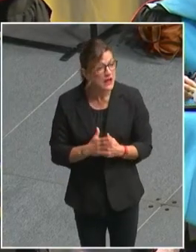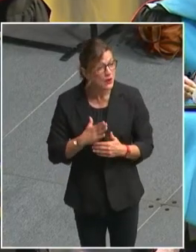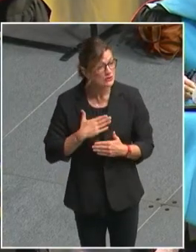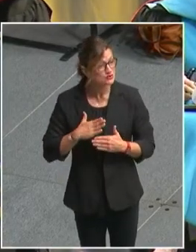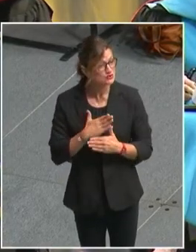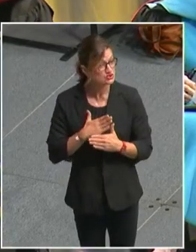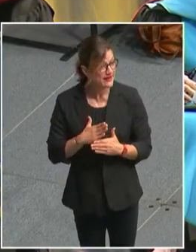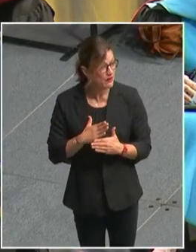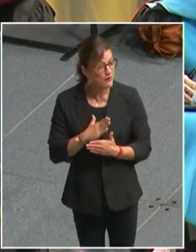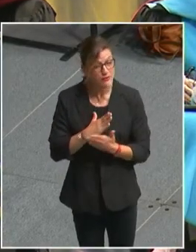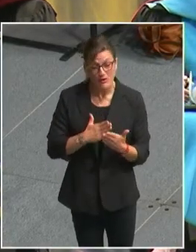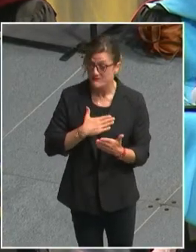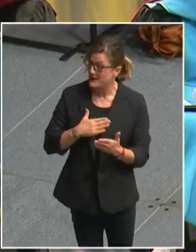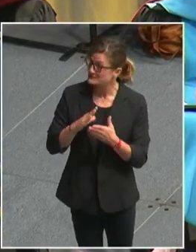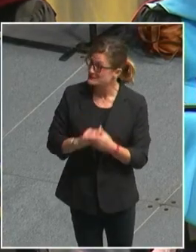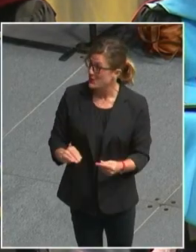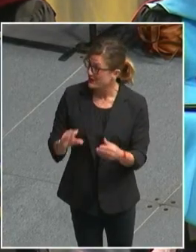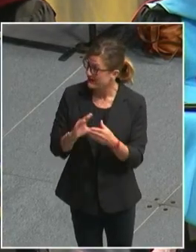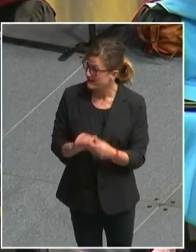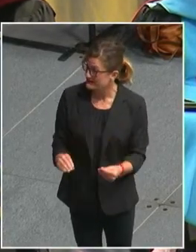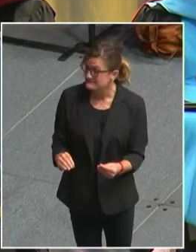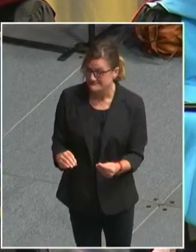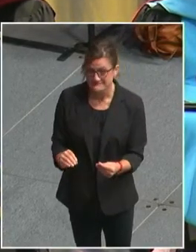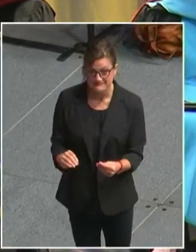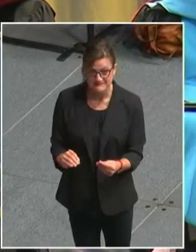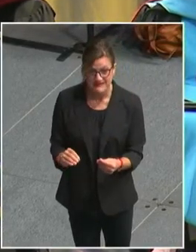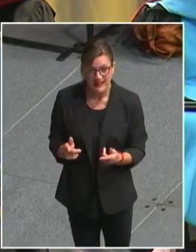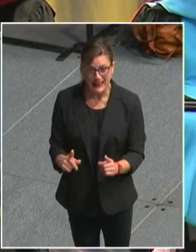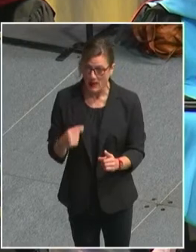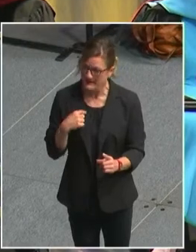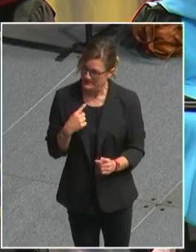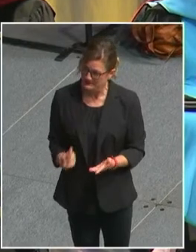of the story that allowed me to be standing here today.